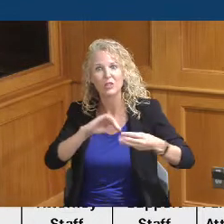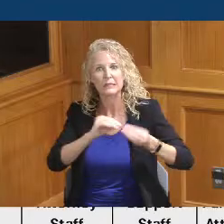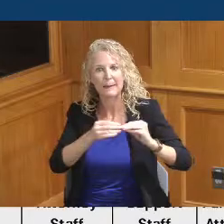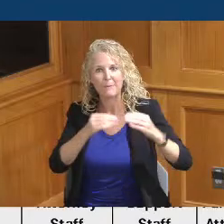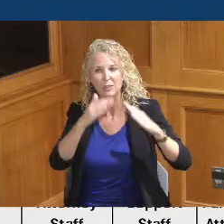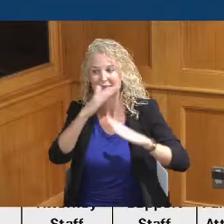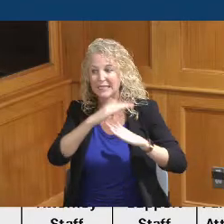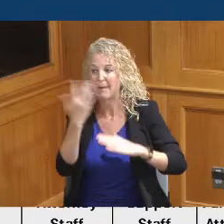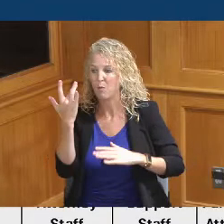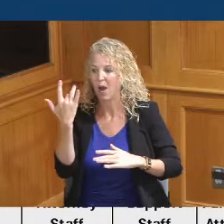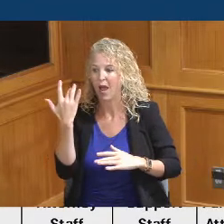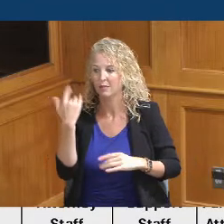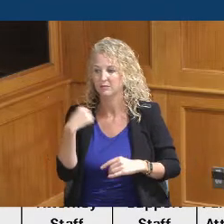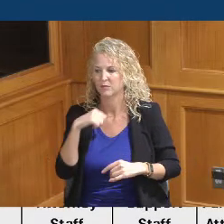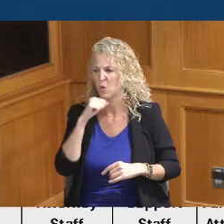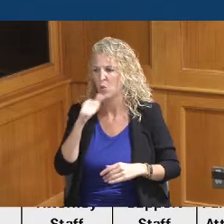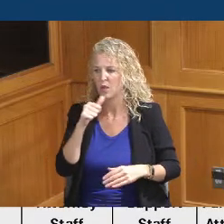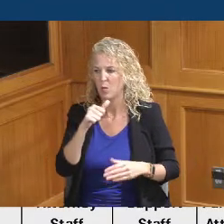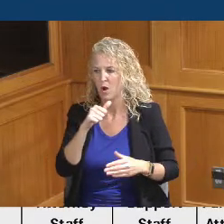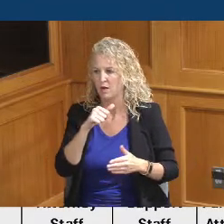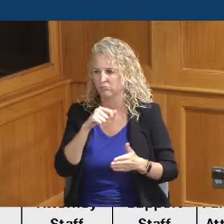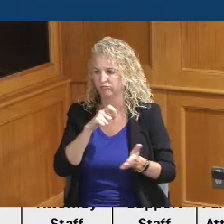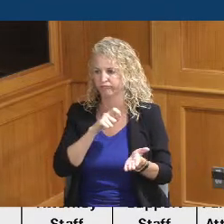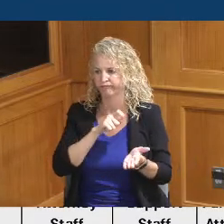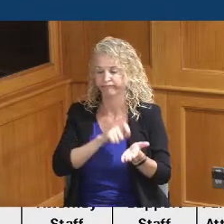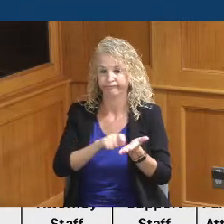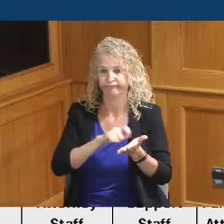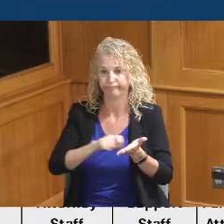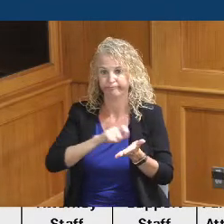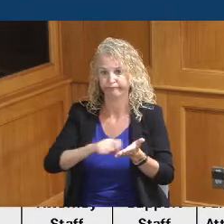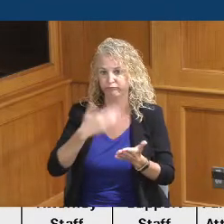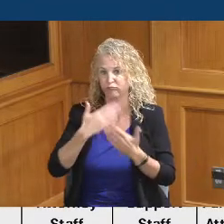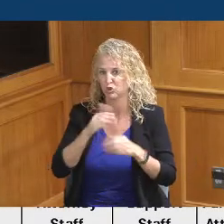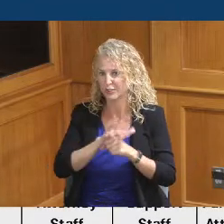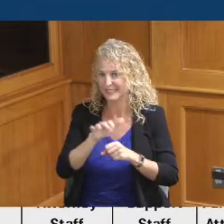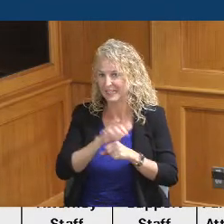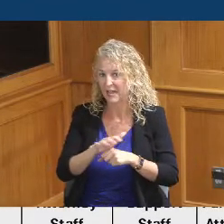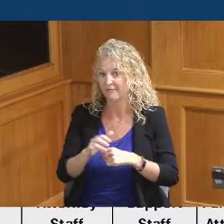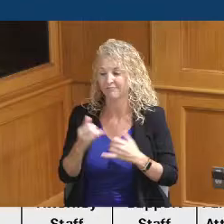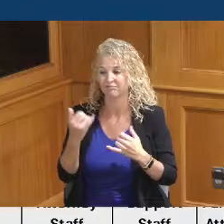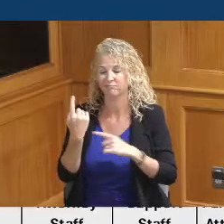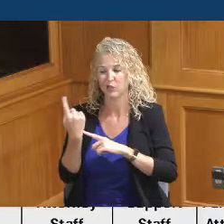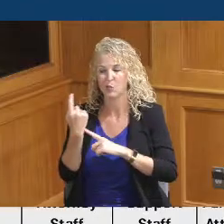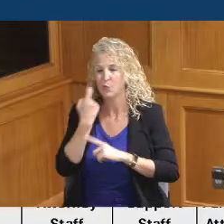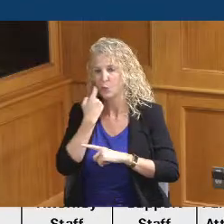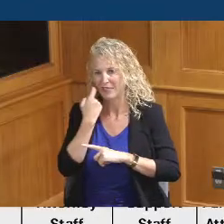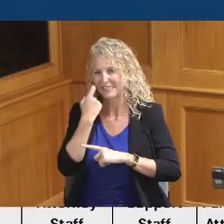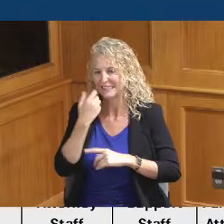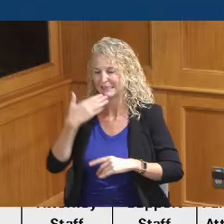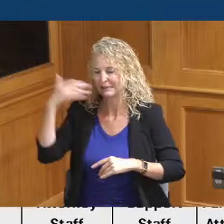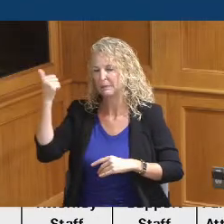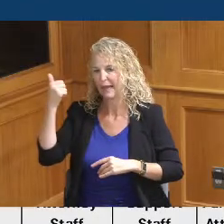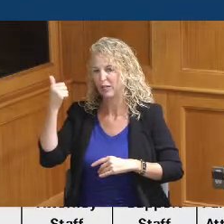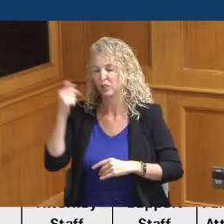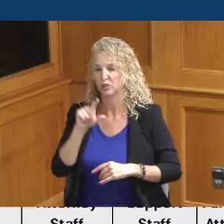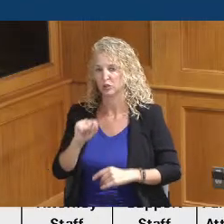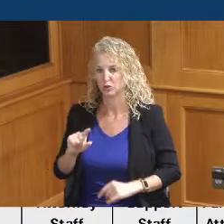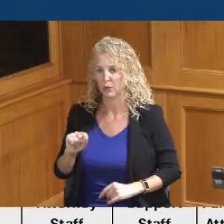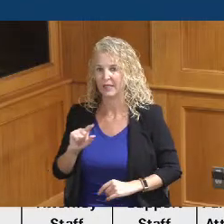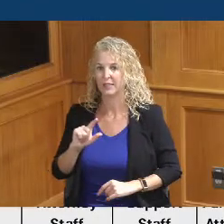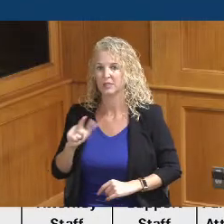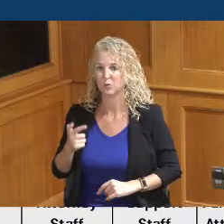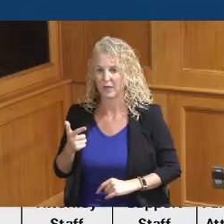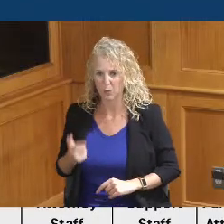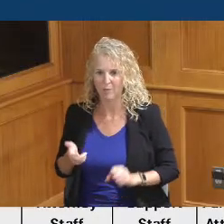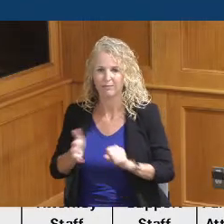because we just weren't tracking things nearly as well as we know we needed to. We've been much more robust in our tracking. Again, 2020, 2021,